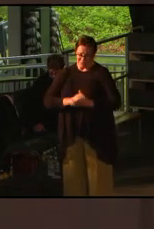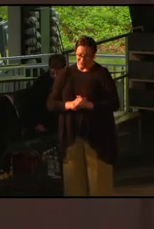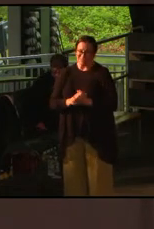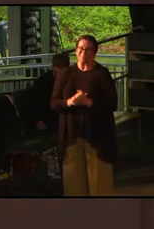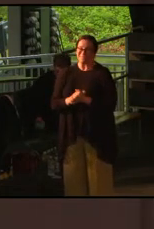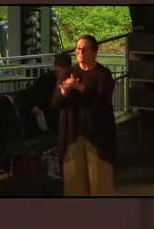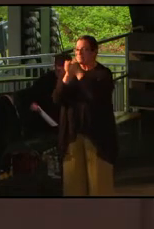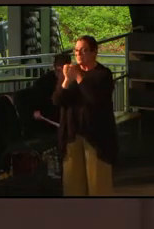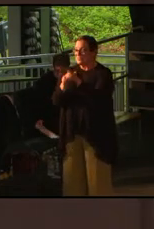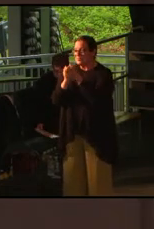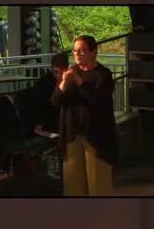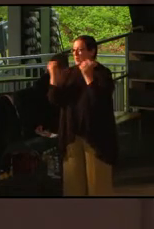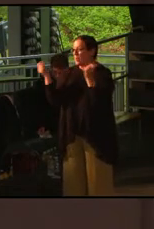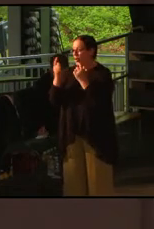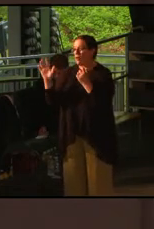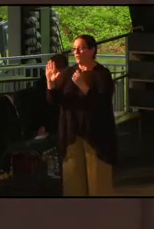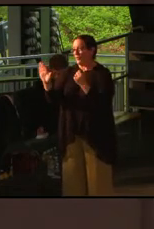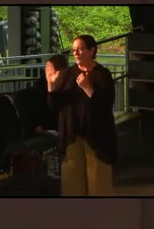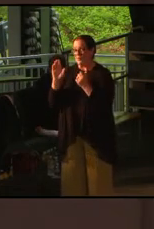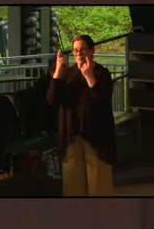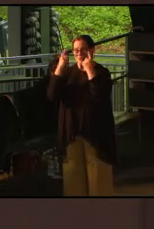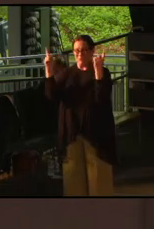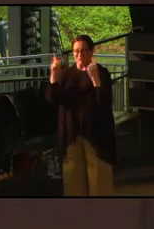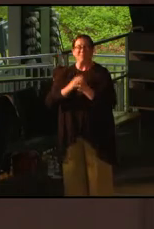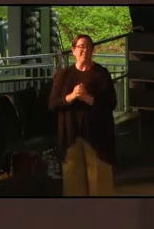Congratulations on all of your achievements.